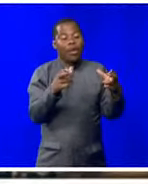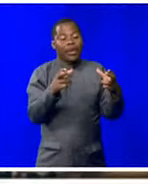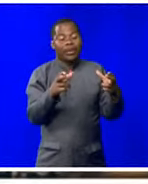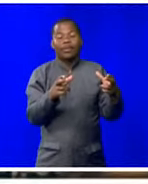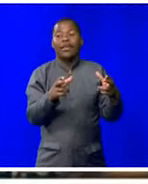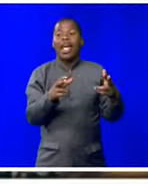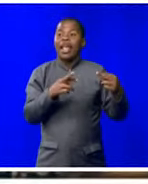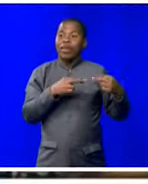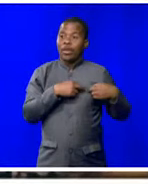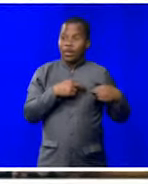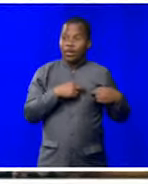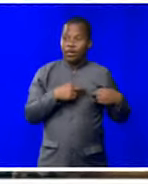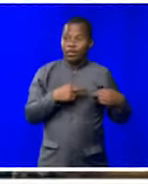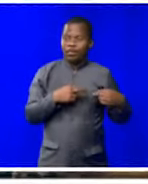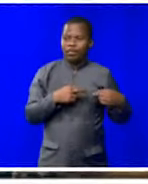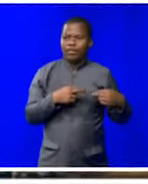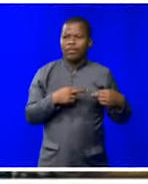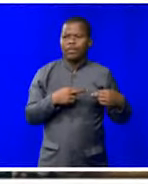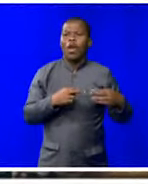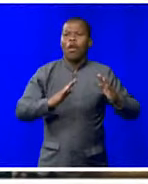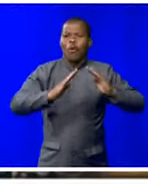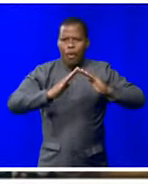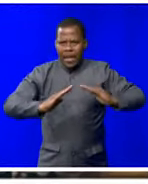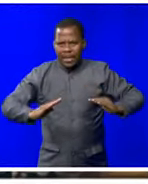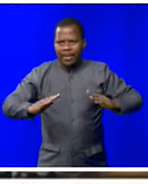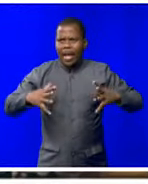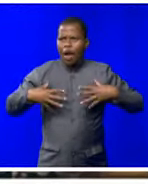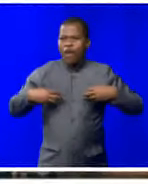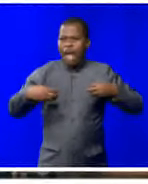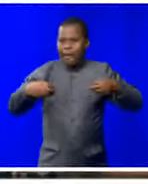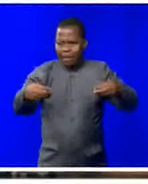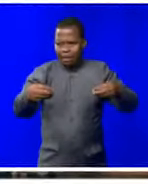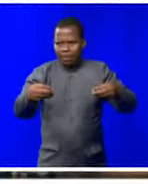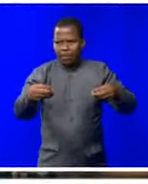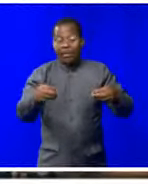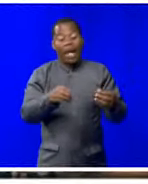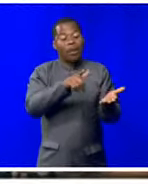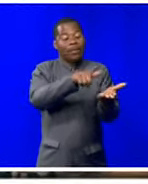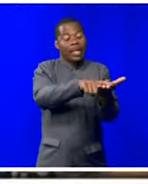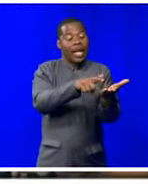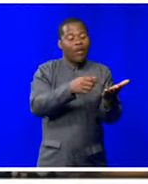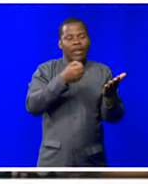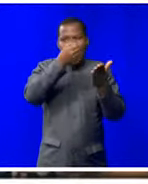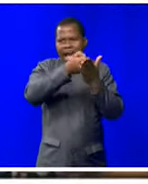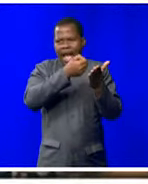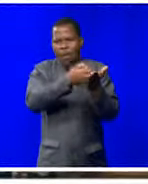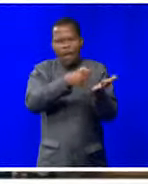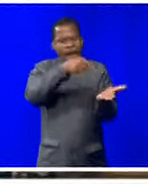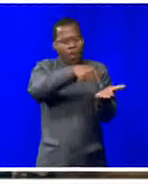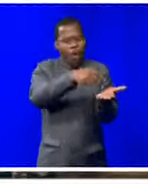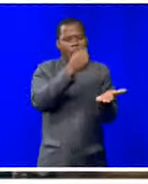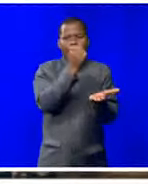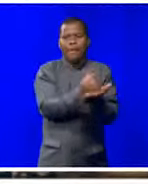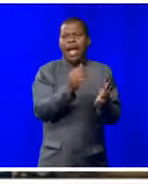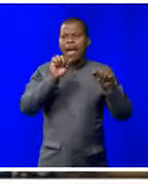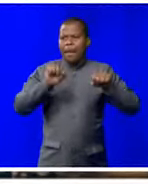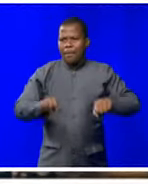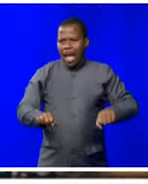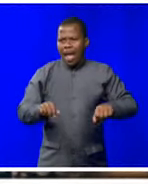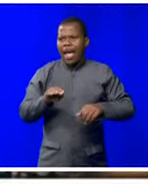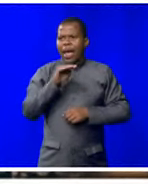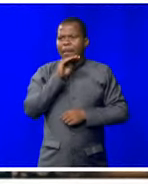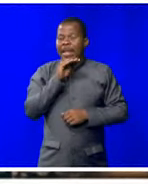of 2022. The bill will see members of the Umbutho Eswatini Defence Force added to the list of civil servants who will